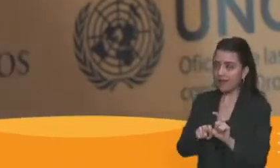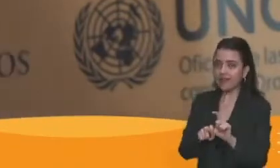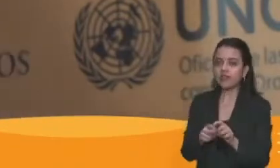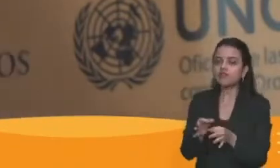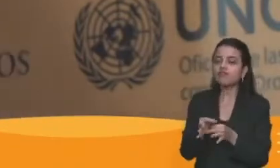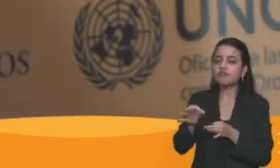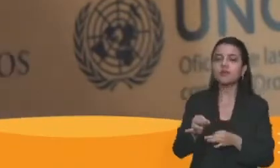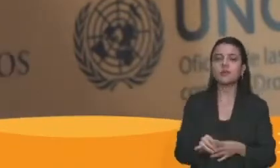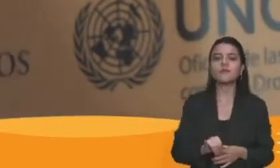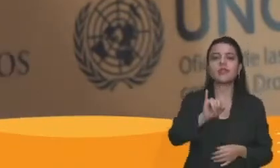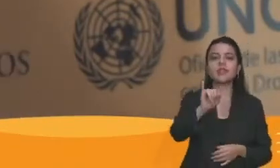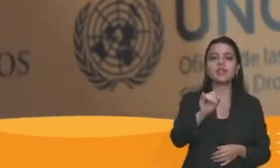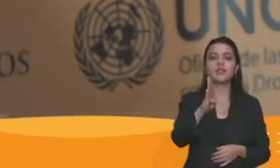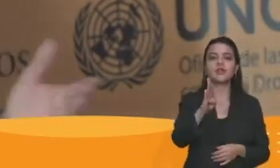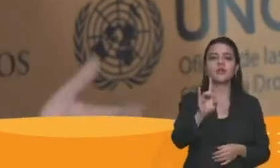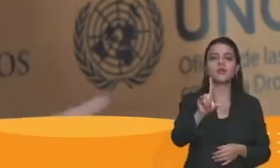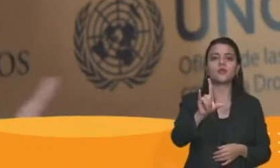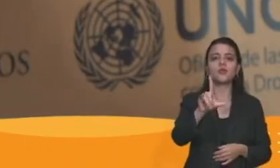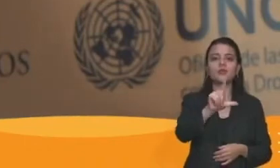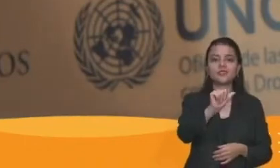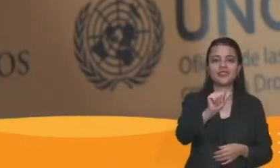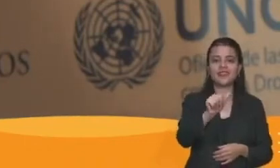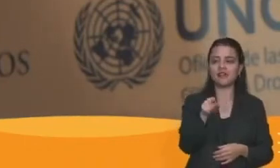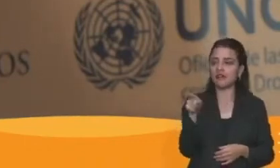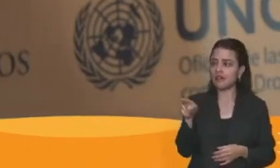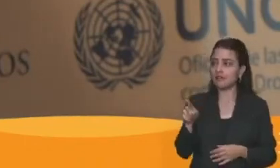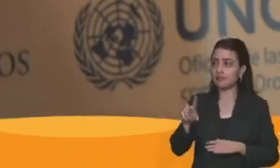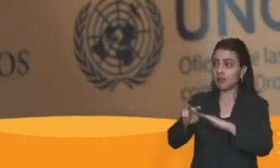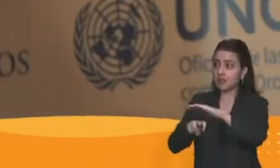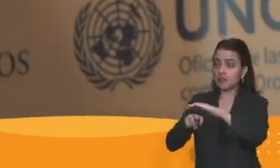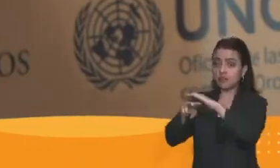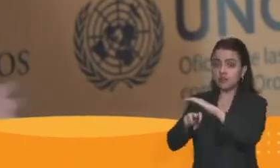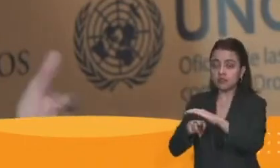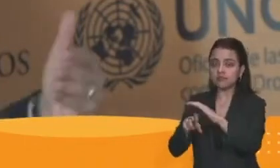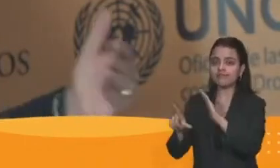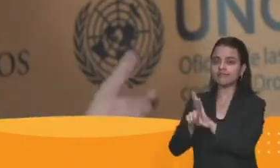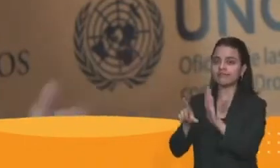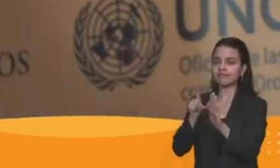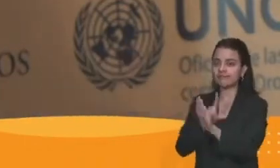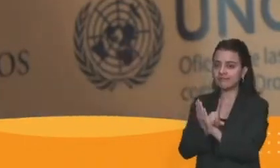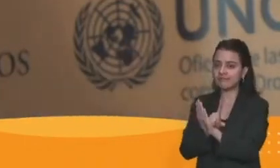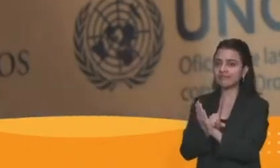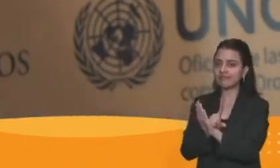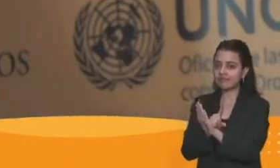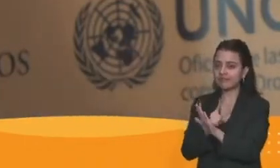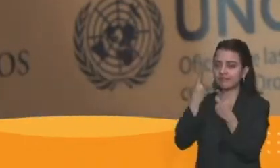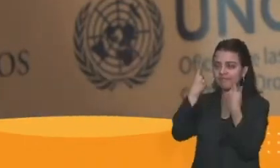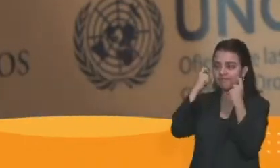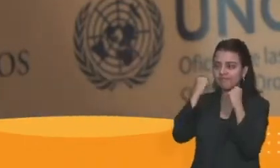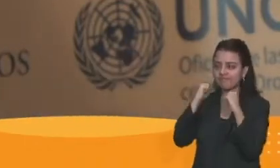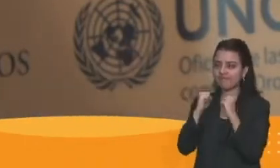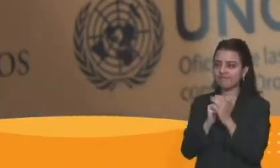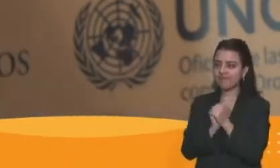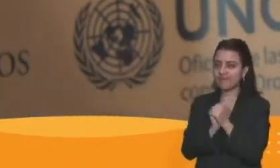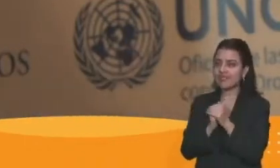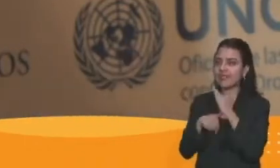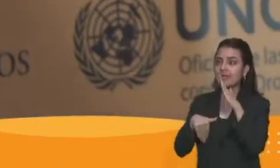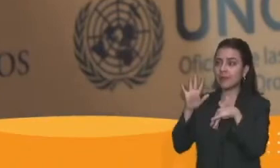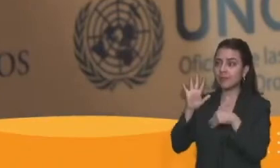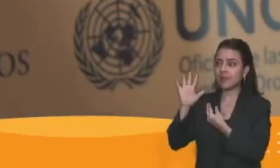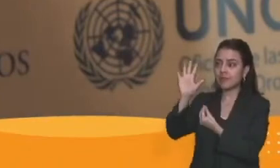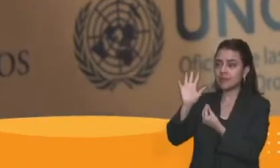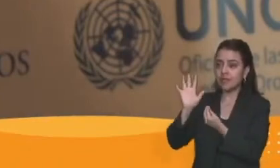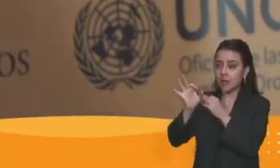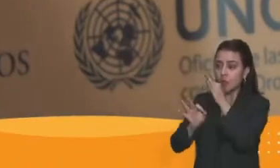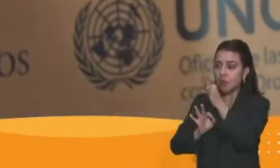specifically in the municipality of Huilla, we see that there's an illicit exploitation, so it creates a concern specifically on the point of view